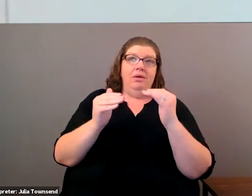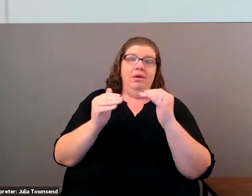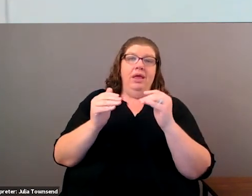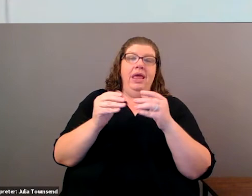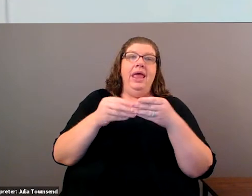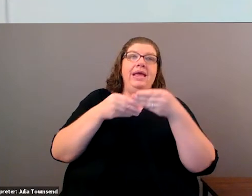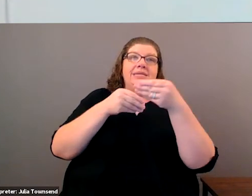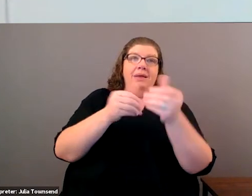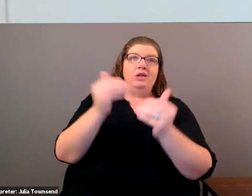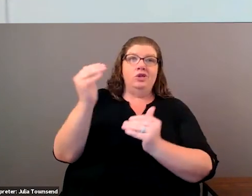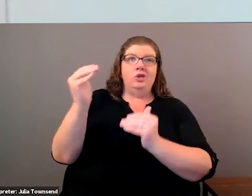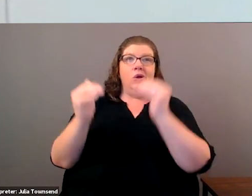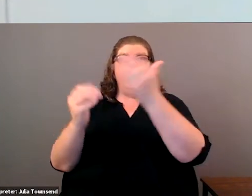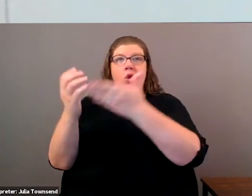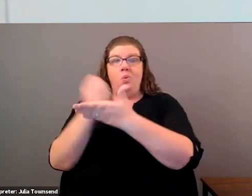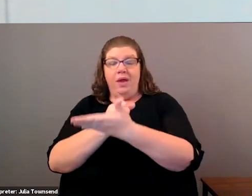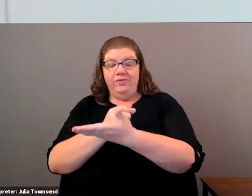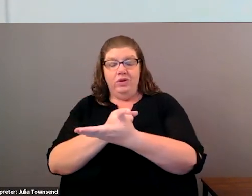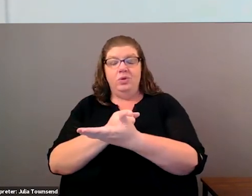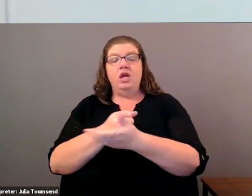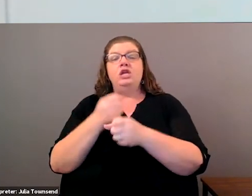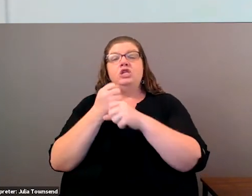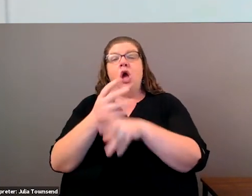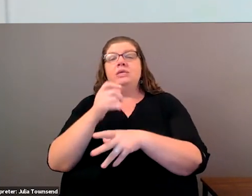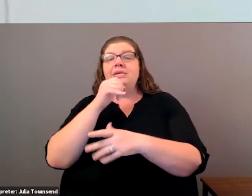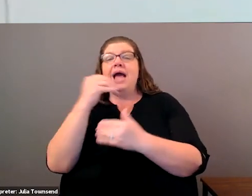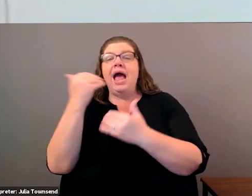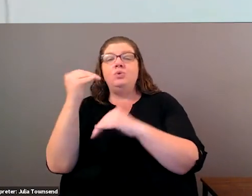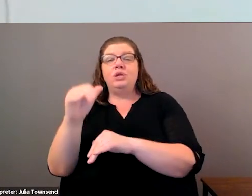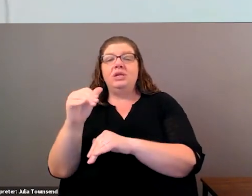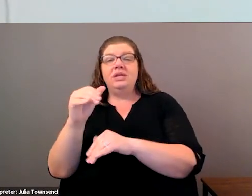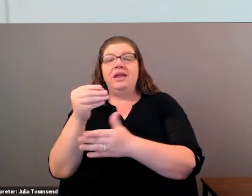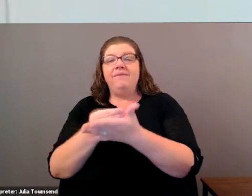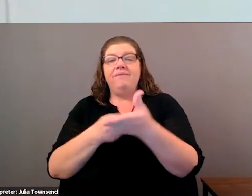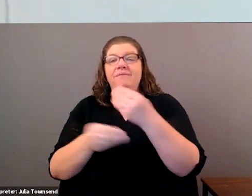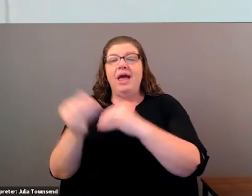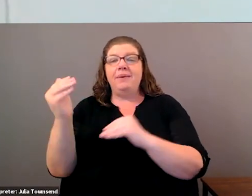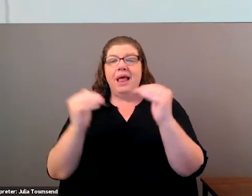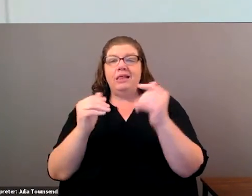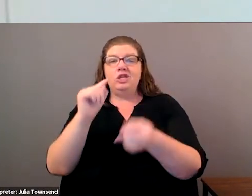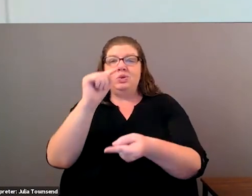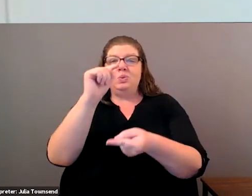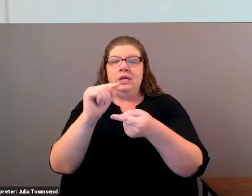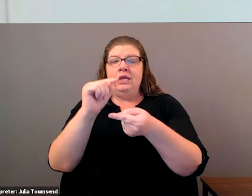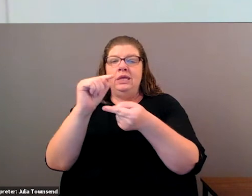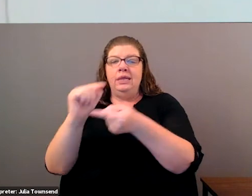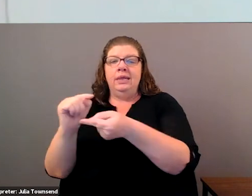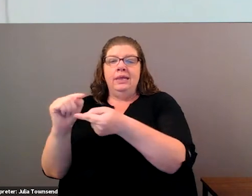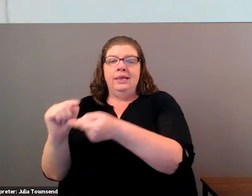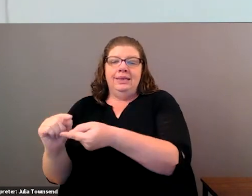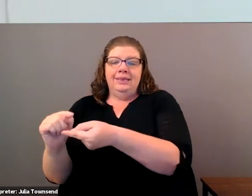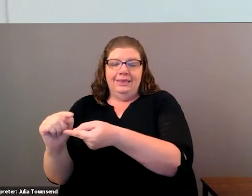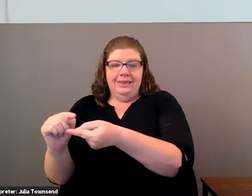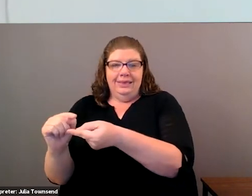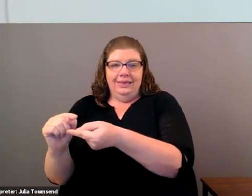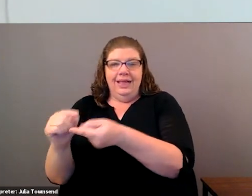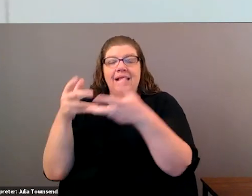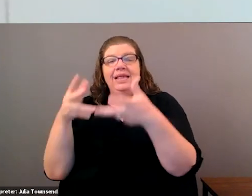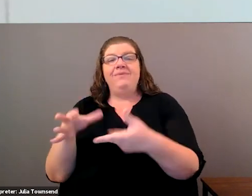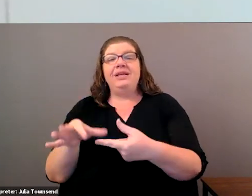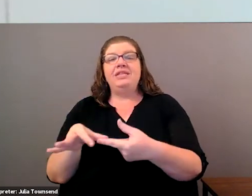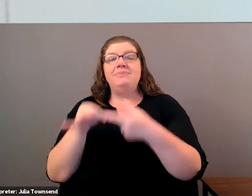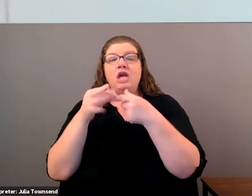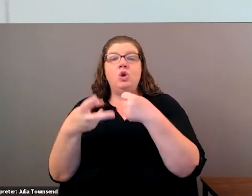revenue, is causing the unrestricted fund balance to decrease, leaving the special reserve